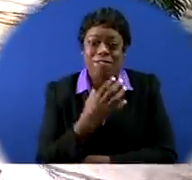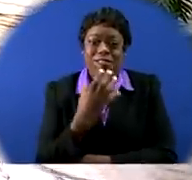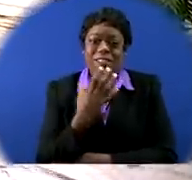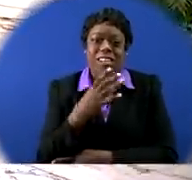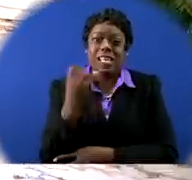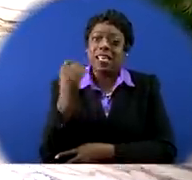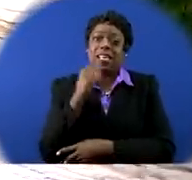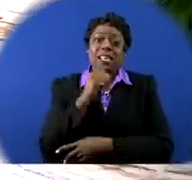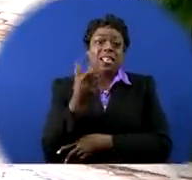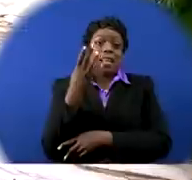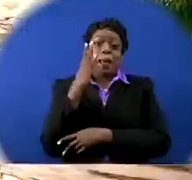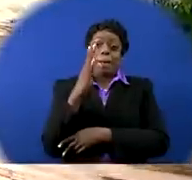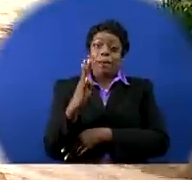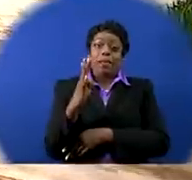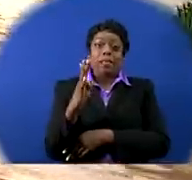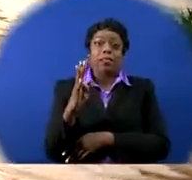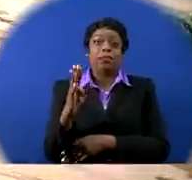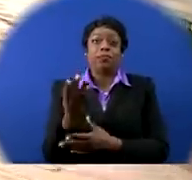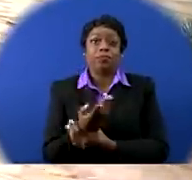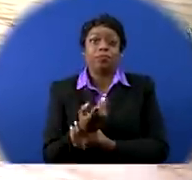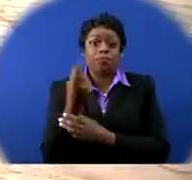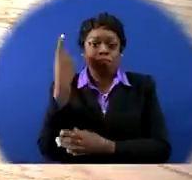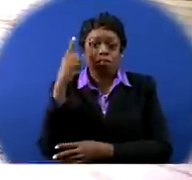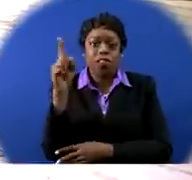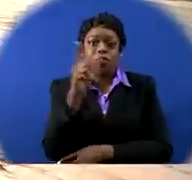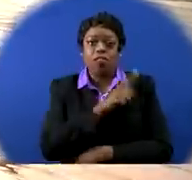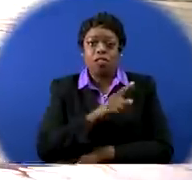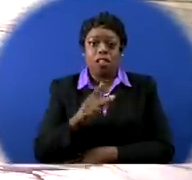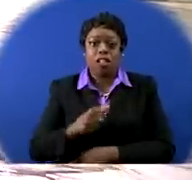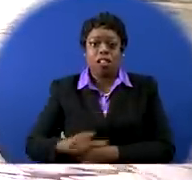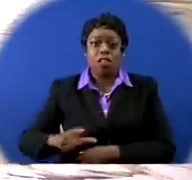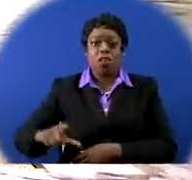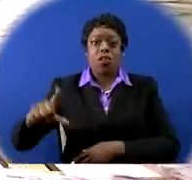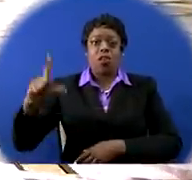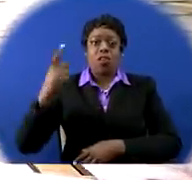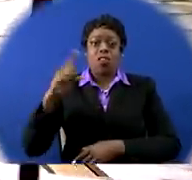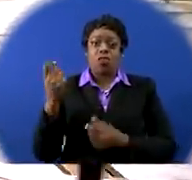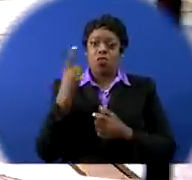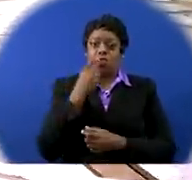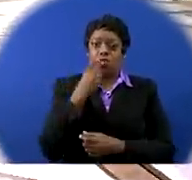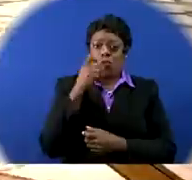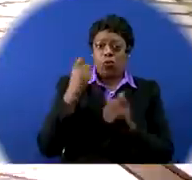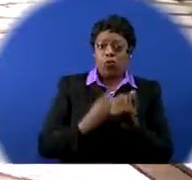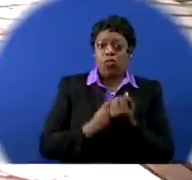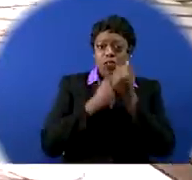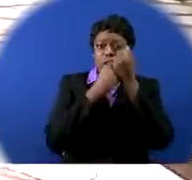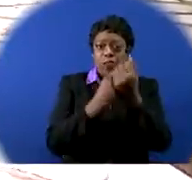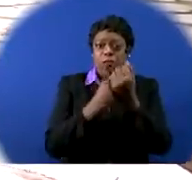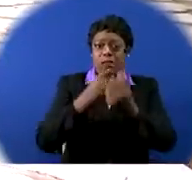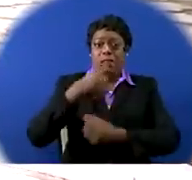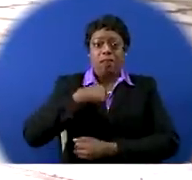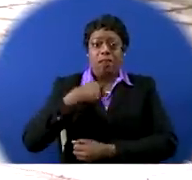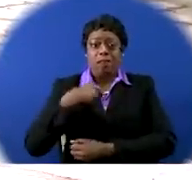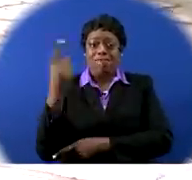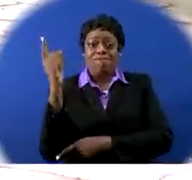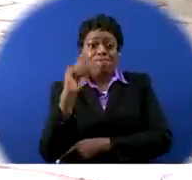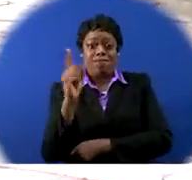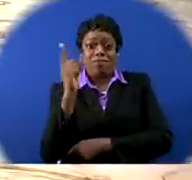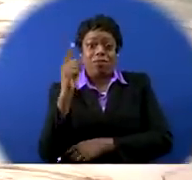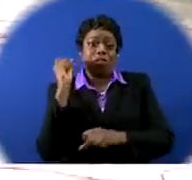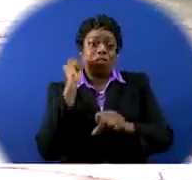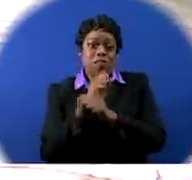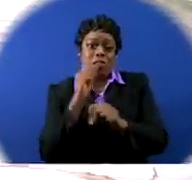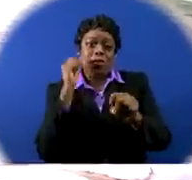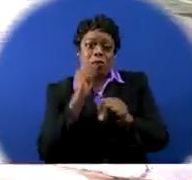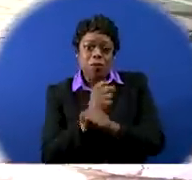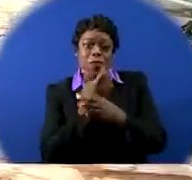if it had not been for the Lord who was on my side working